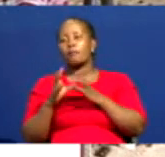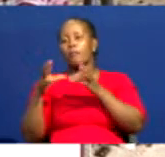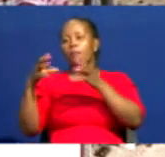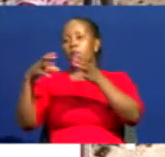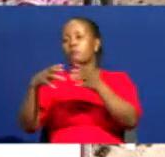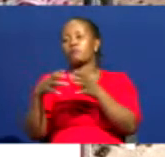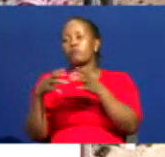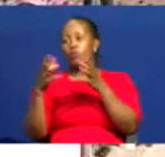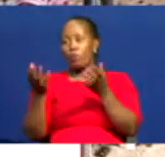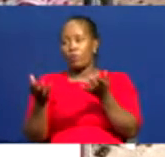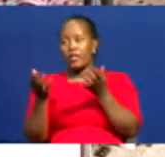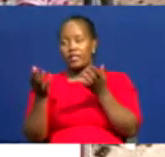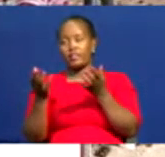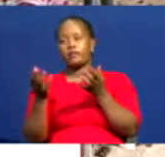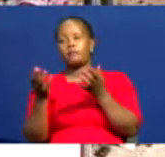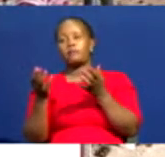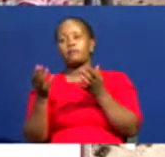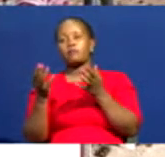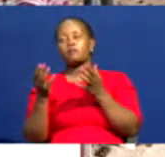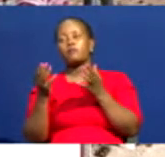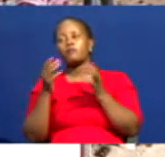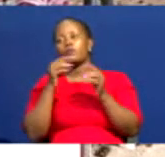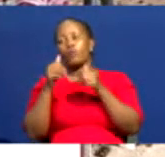communities in the diaspora, that